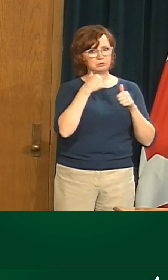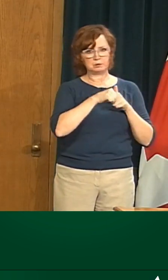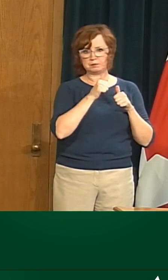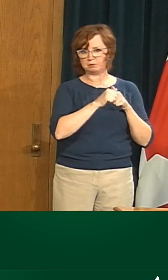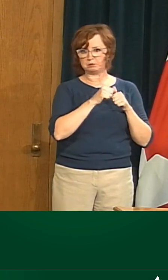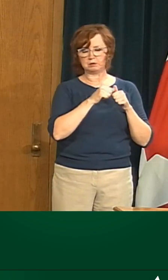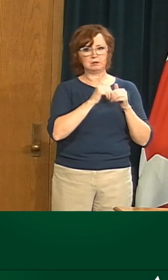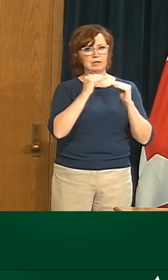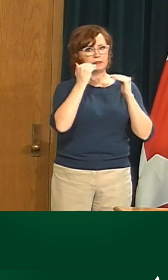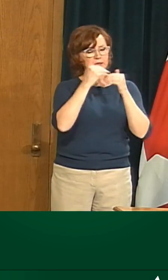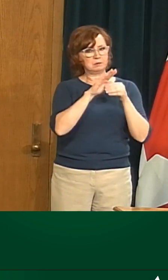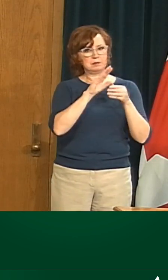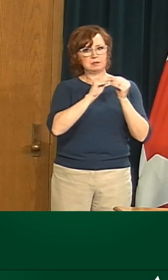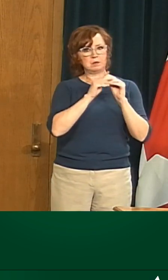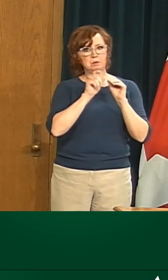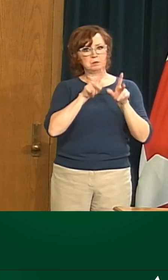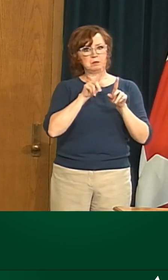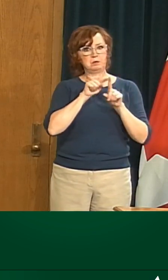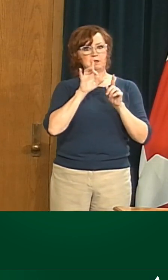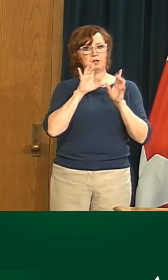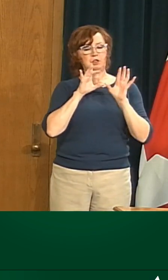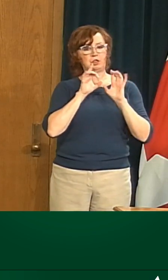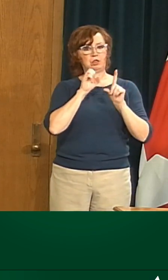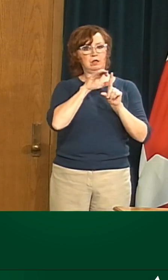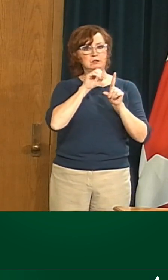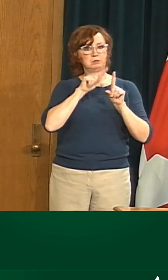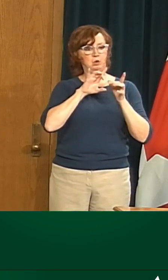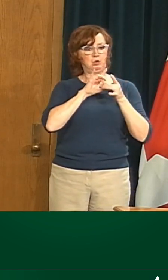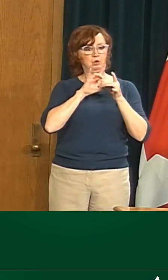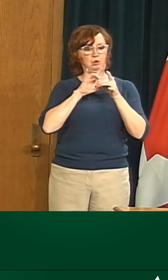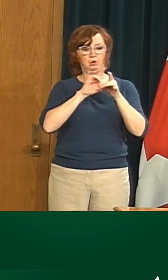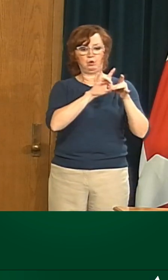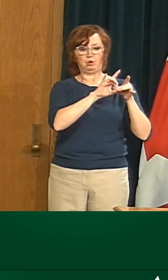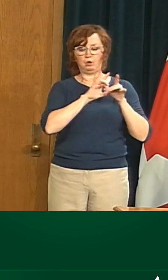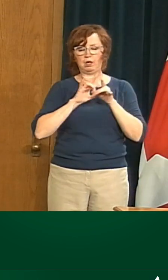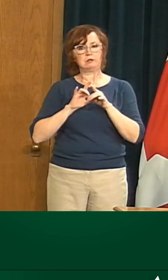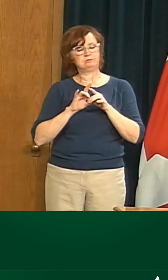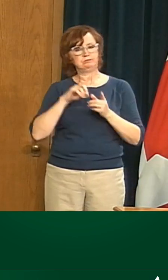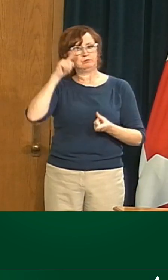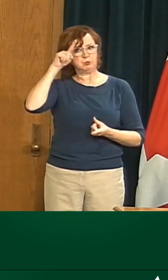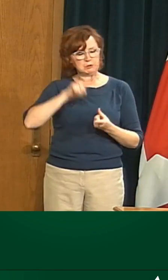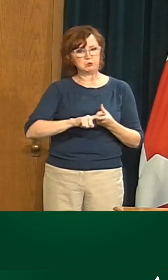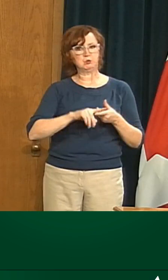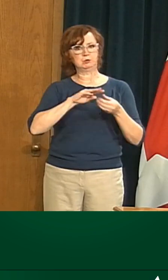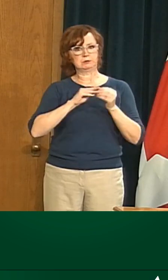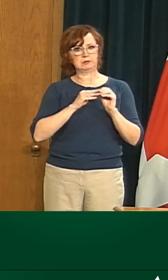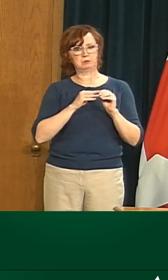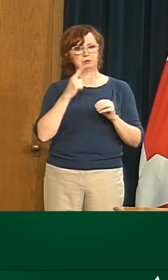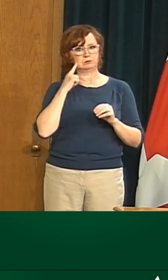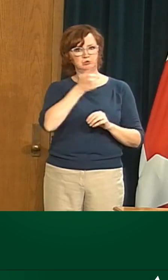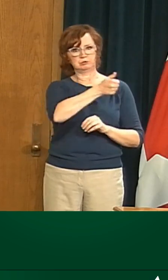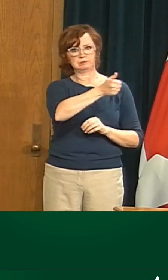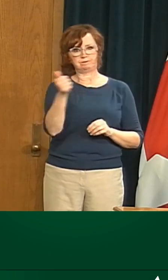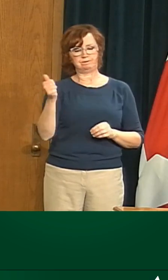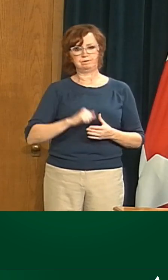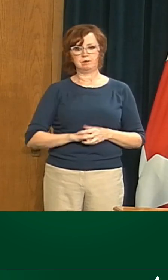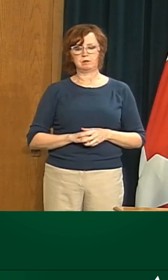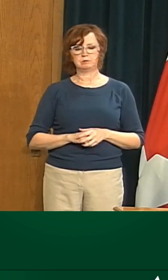least is we do have the capacity and the resources to ensure that those that have been in contact or have tested positive